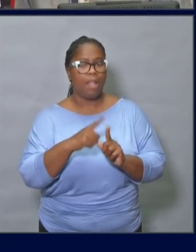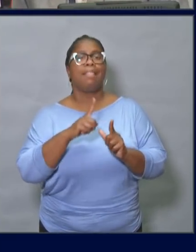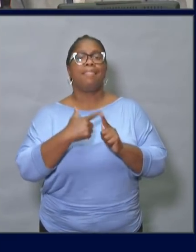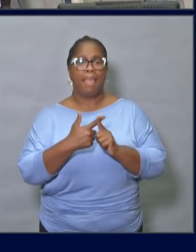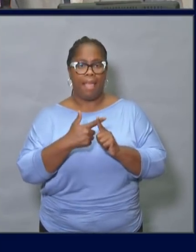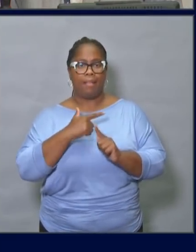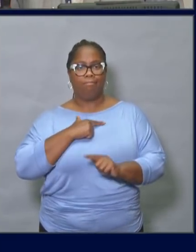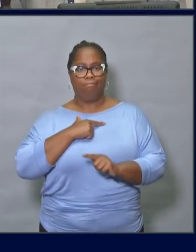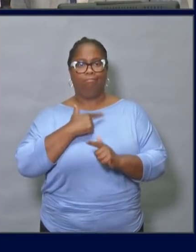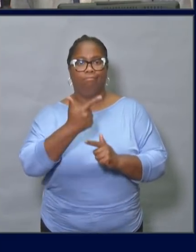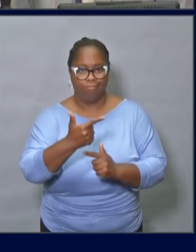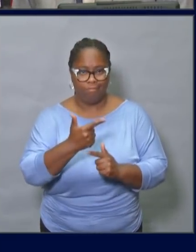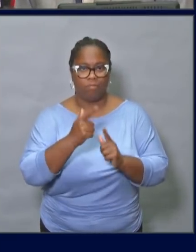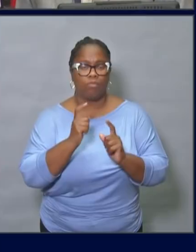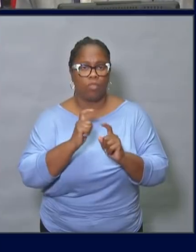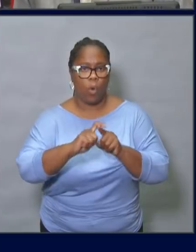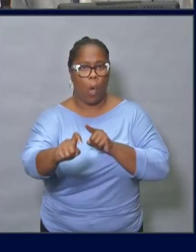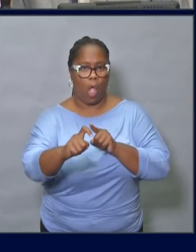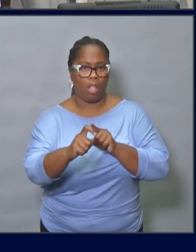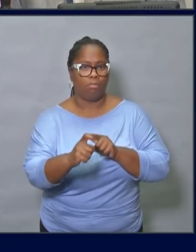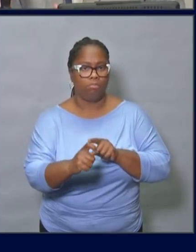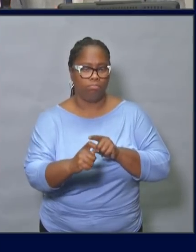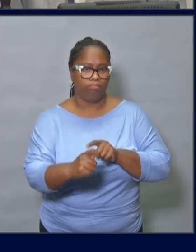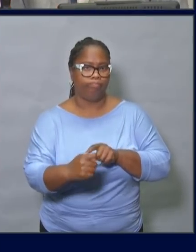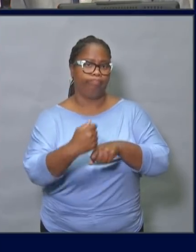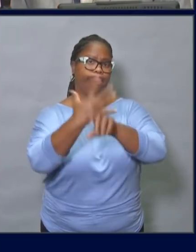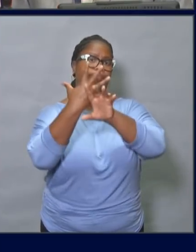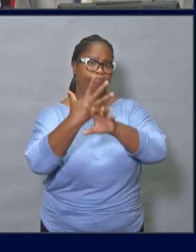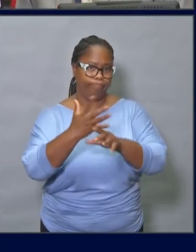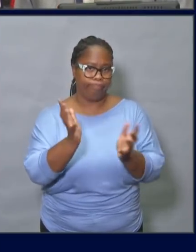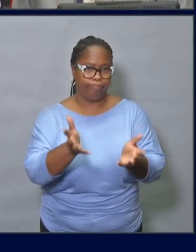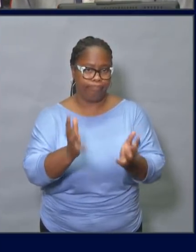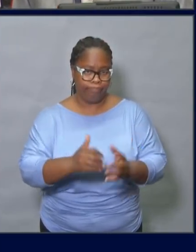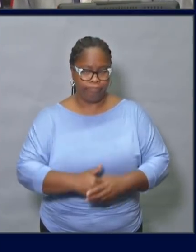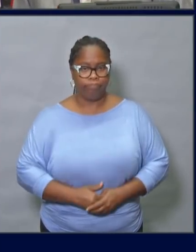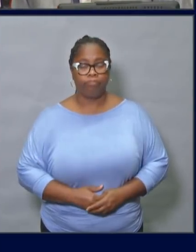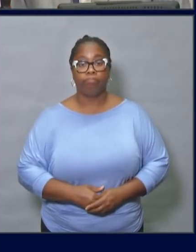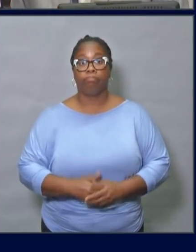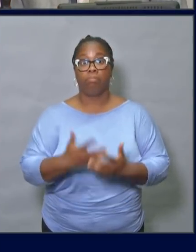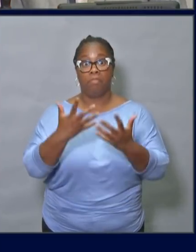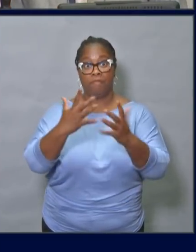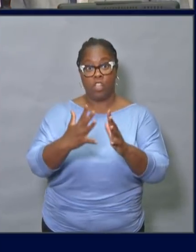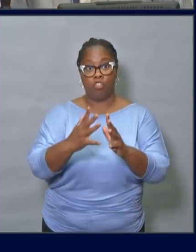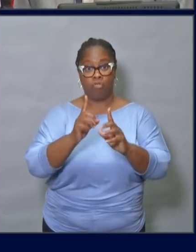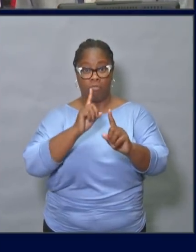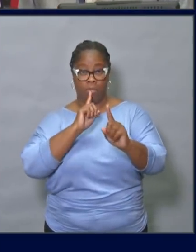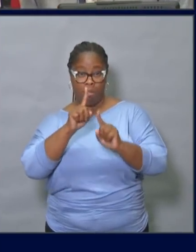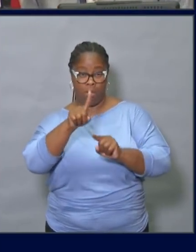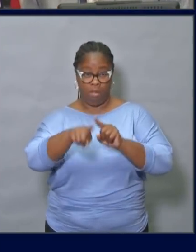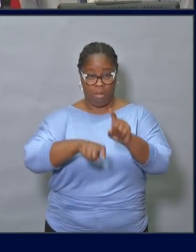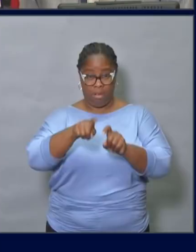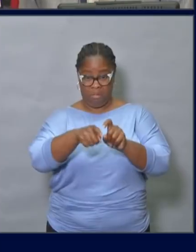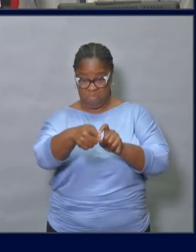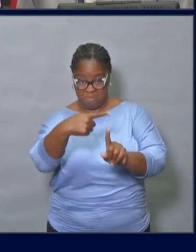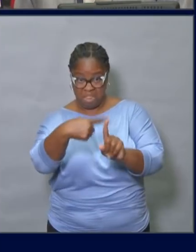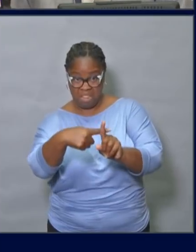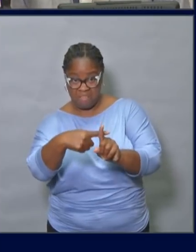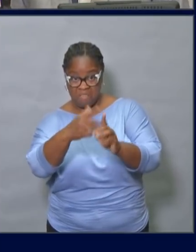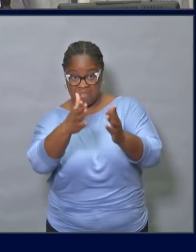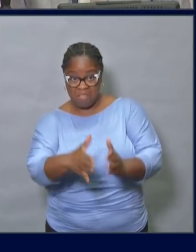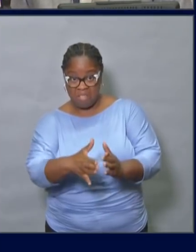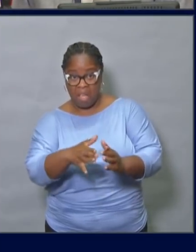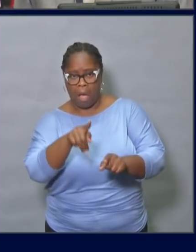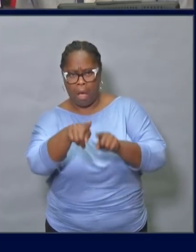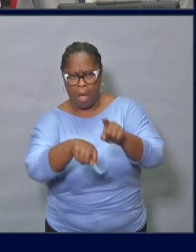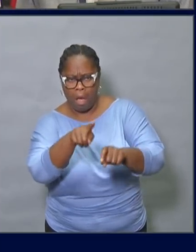positive. Close contacts are then contacted after we interview a case, and they're